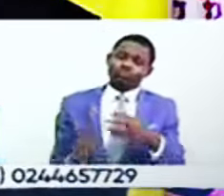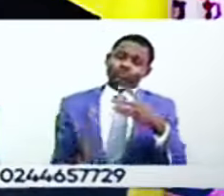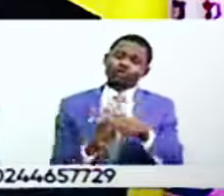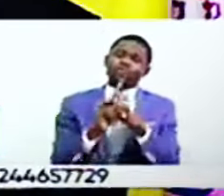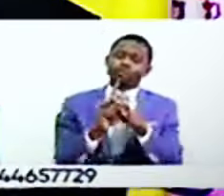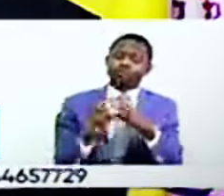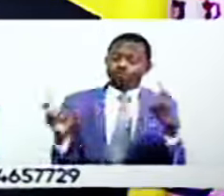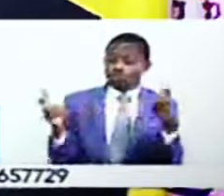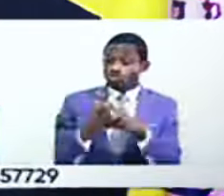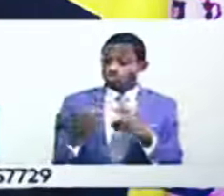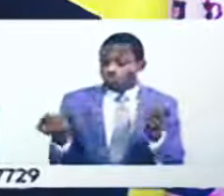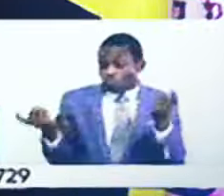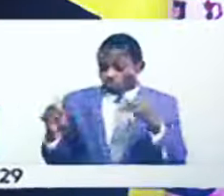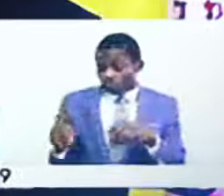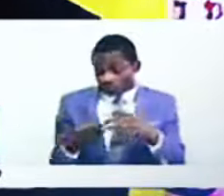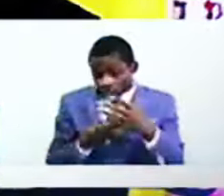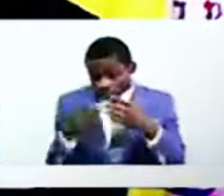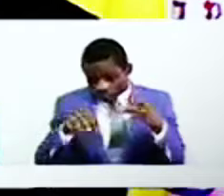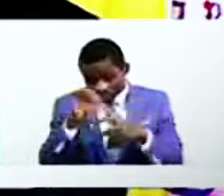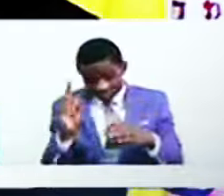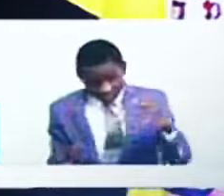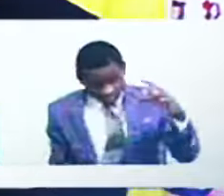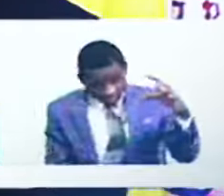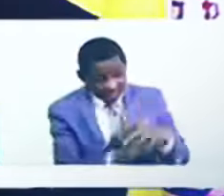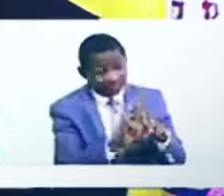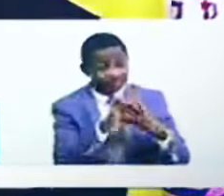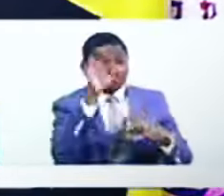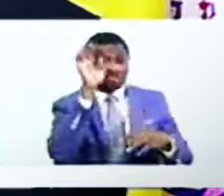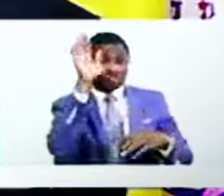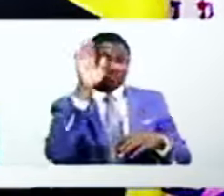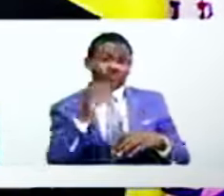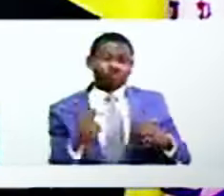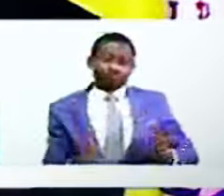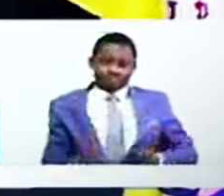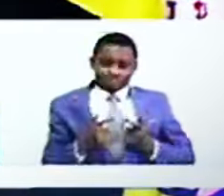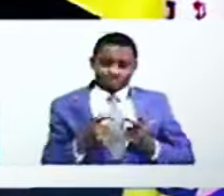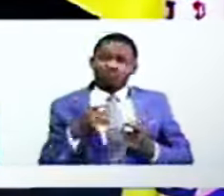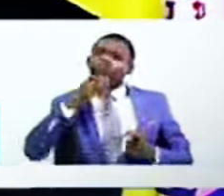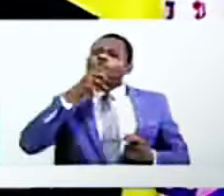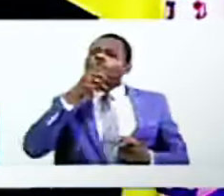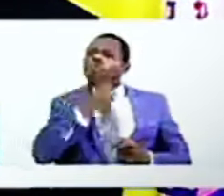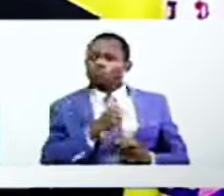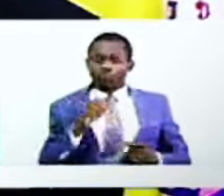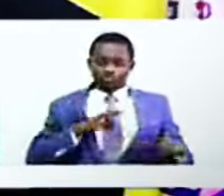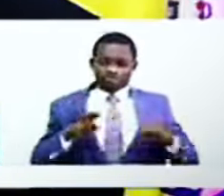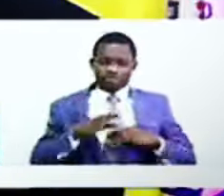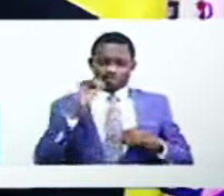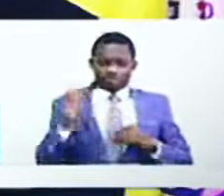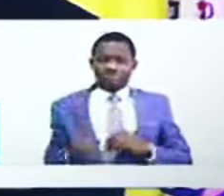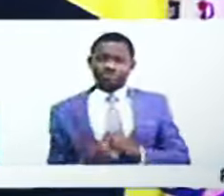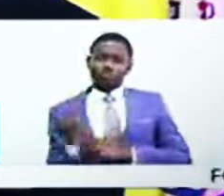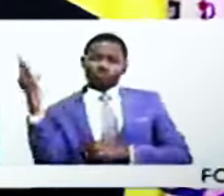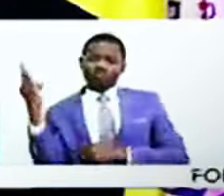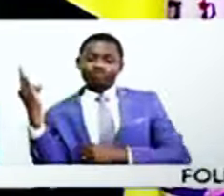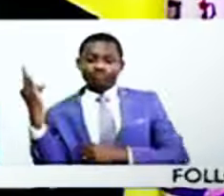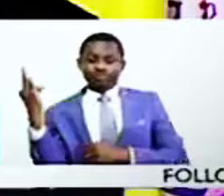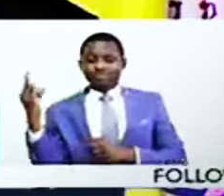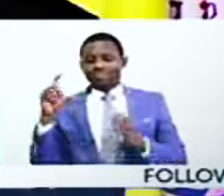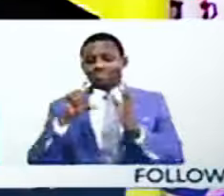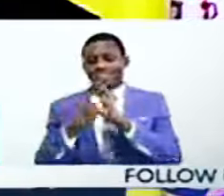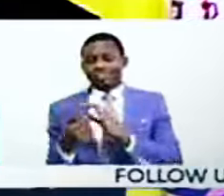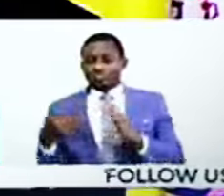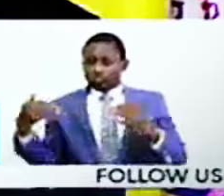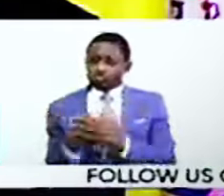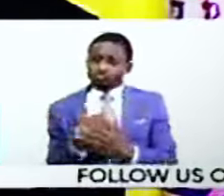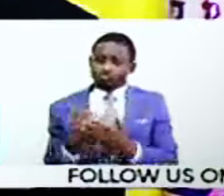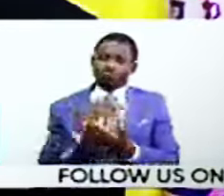is introduced in your life, the old must give way. The new should reign. So